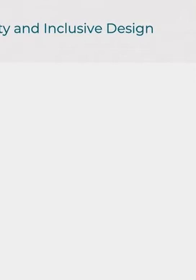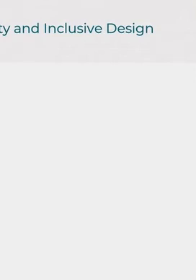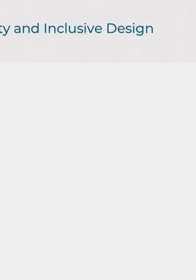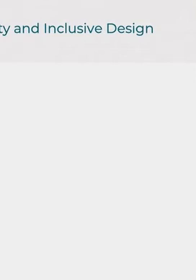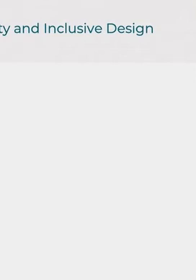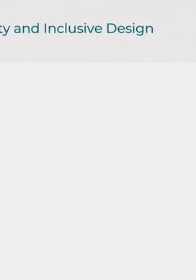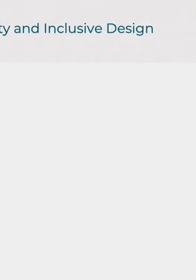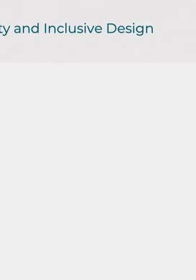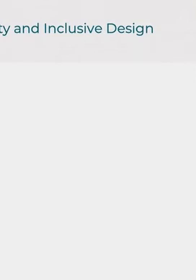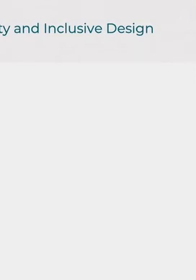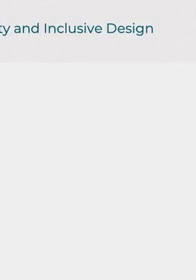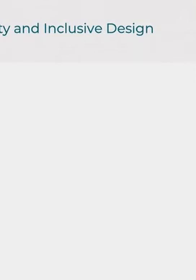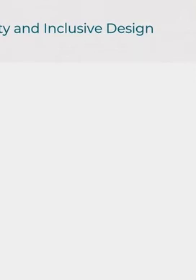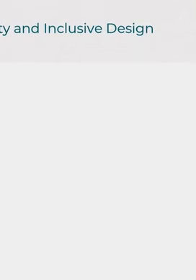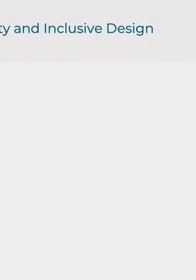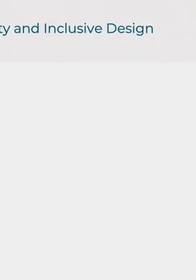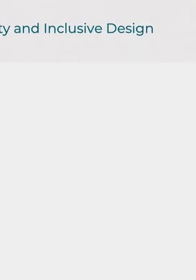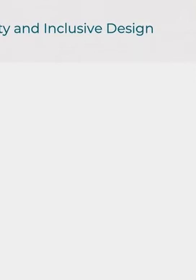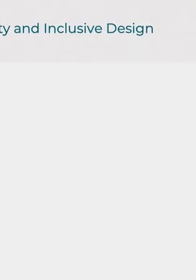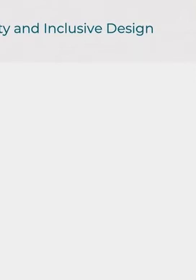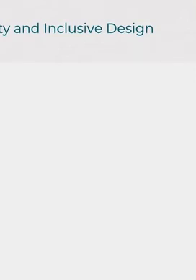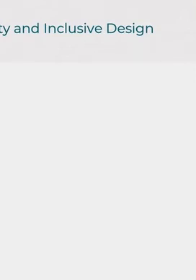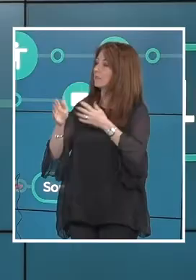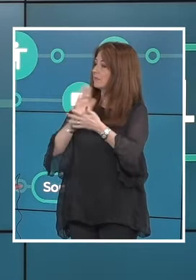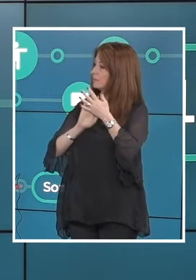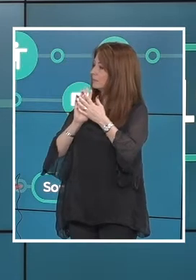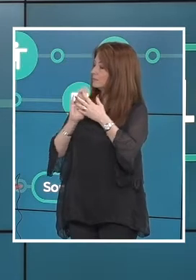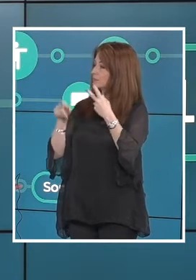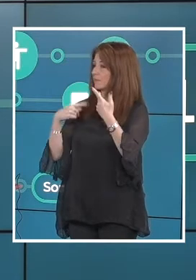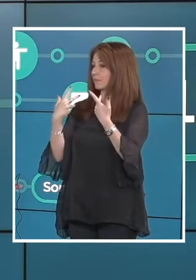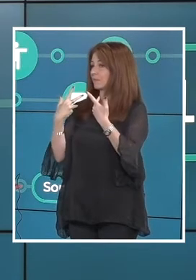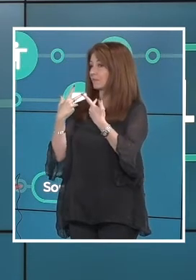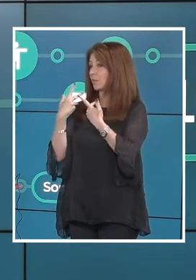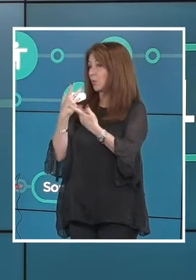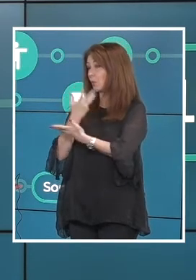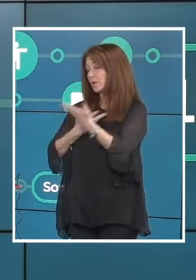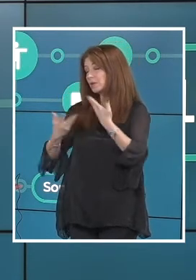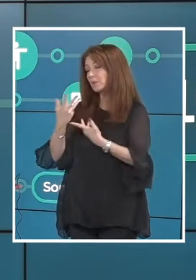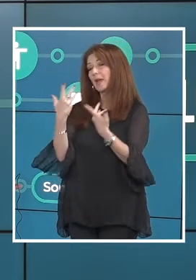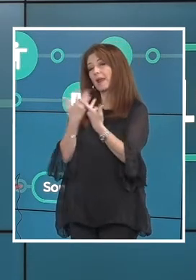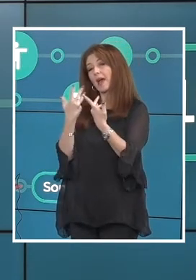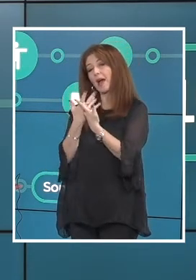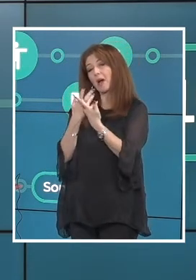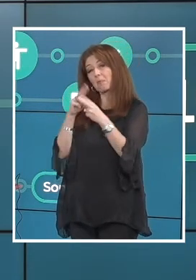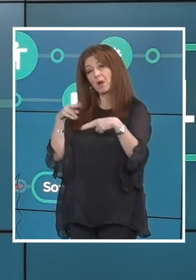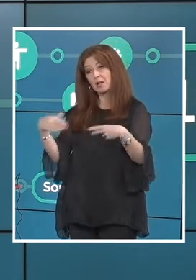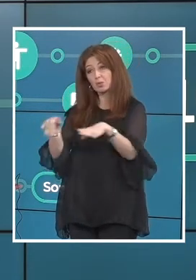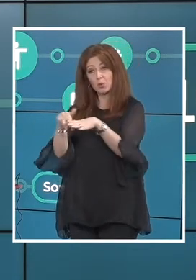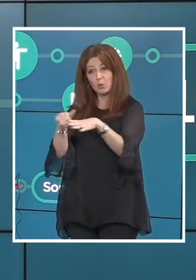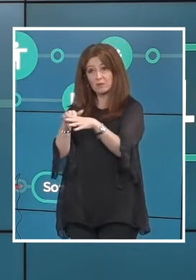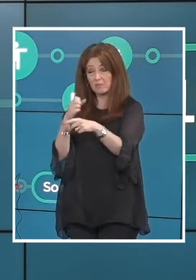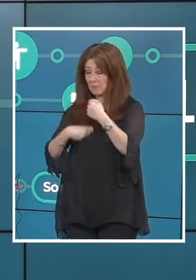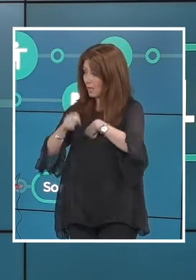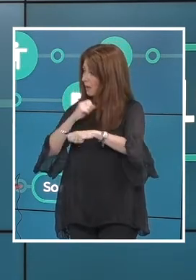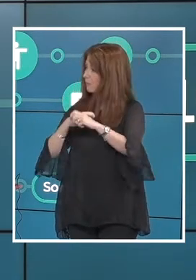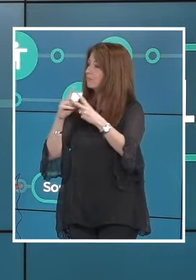your communications accessible. We can talk to you more about how marketing can become more inclusive, or what to